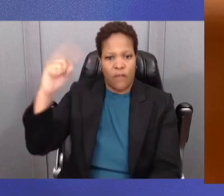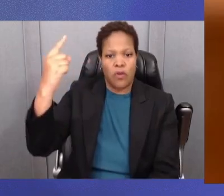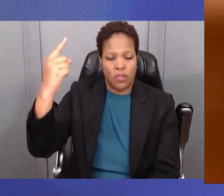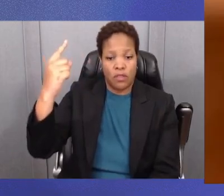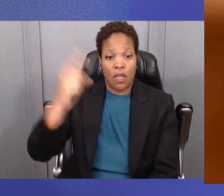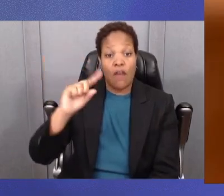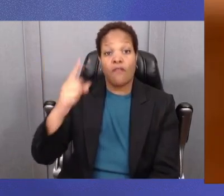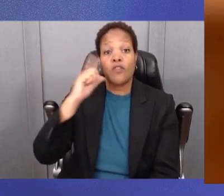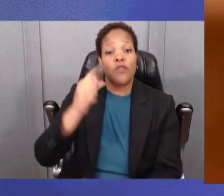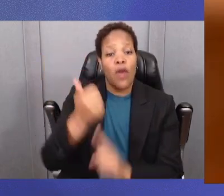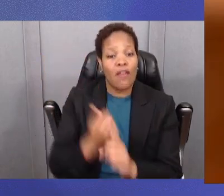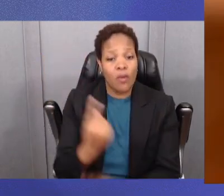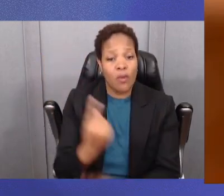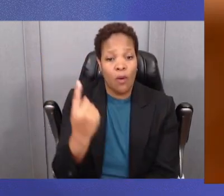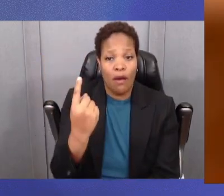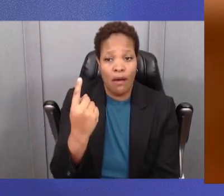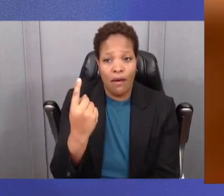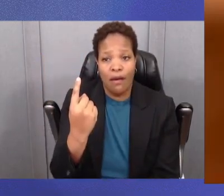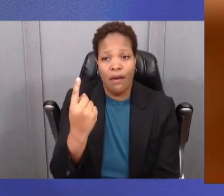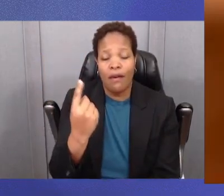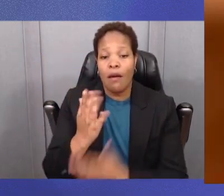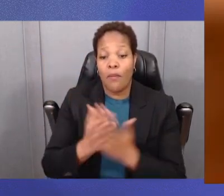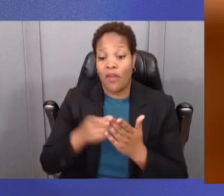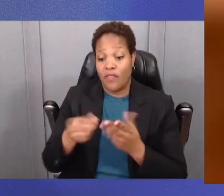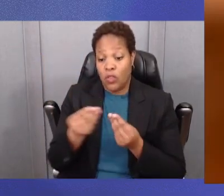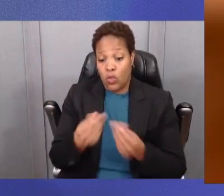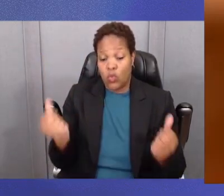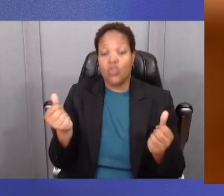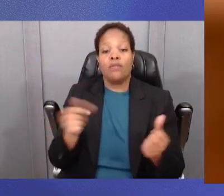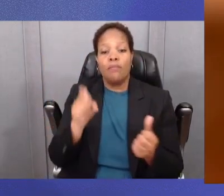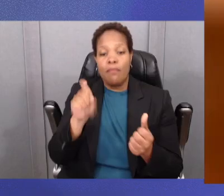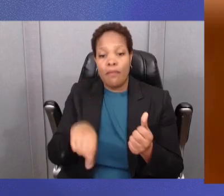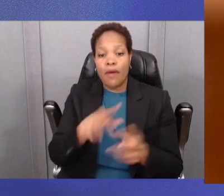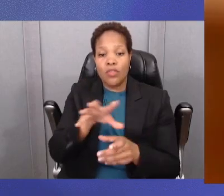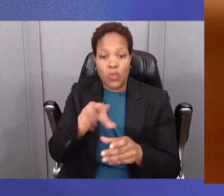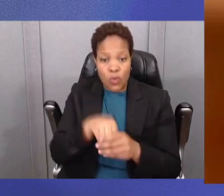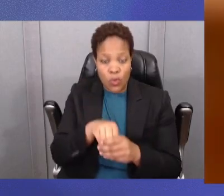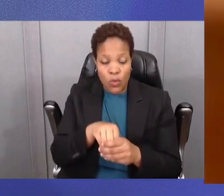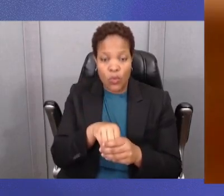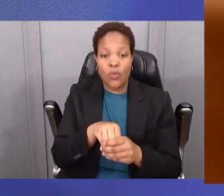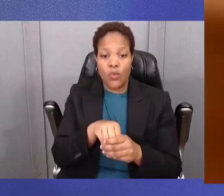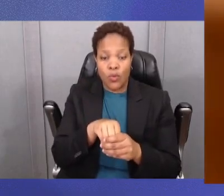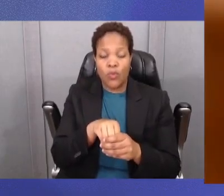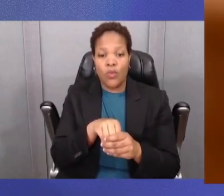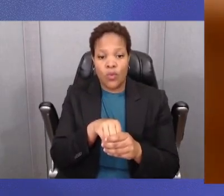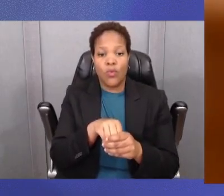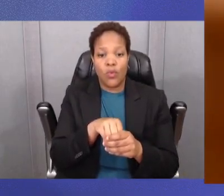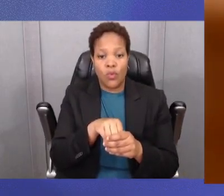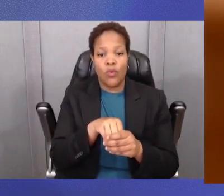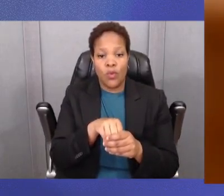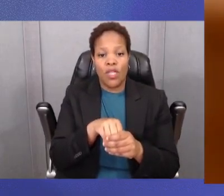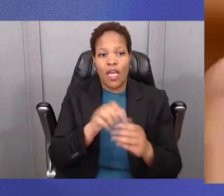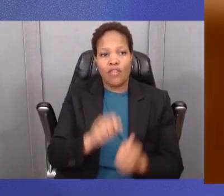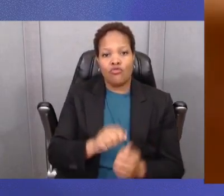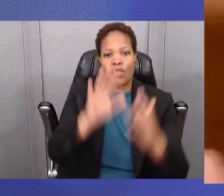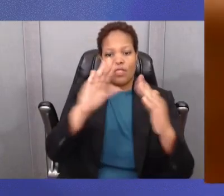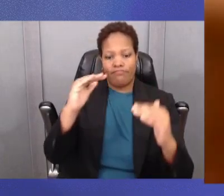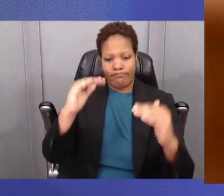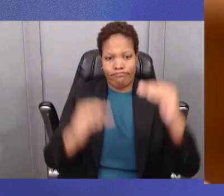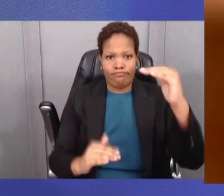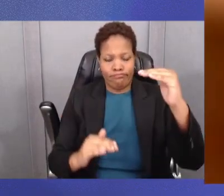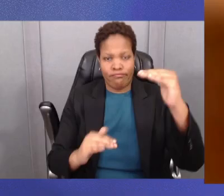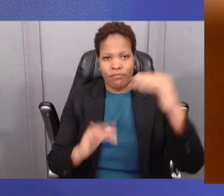because part of this solution must include the addressing the inequities that have surfaced in